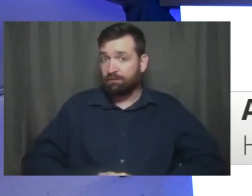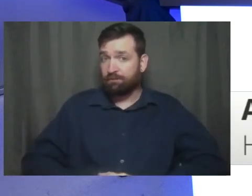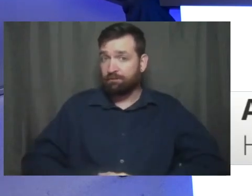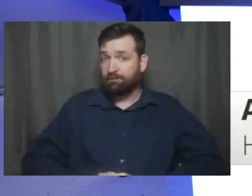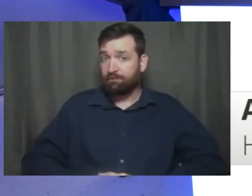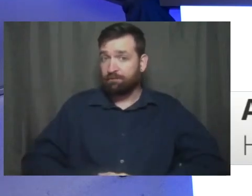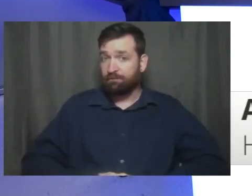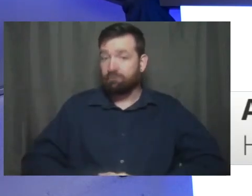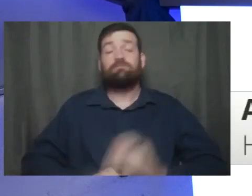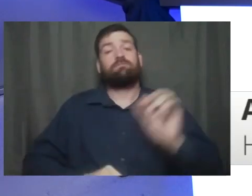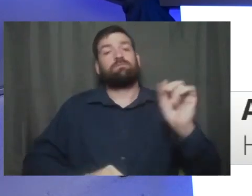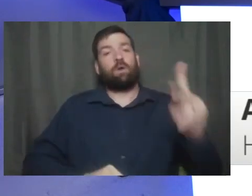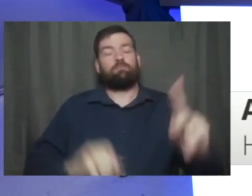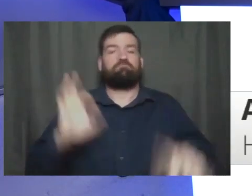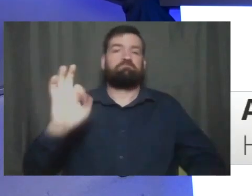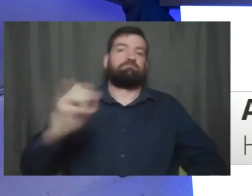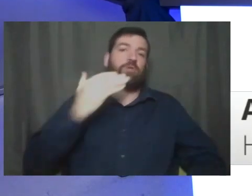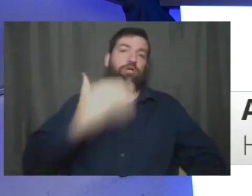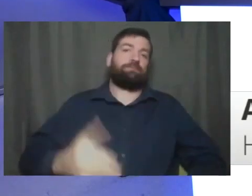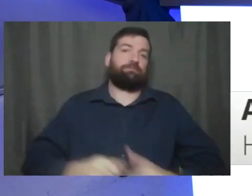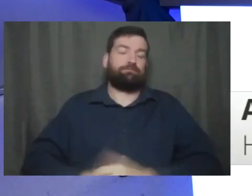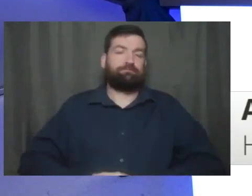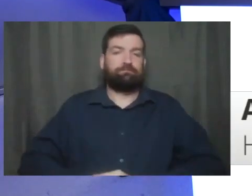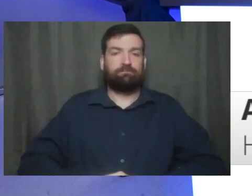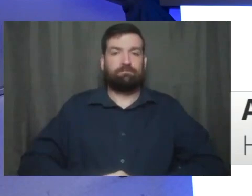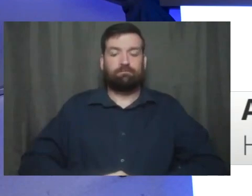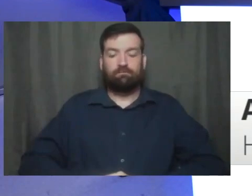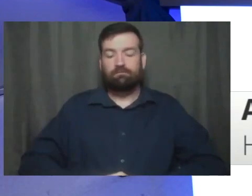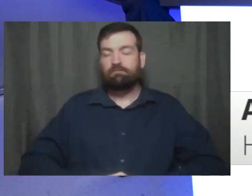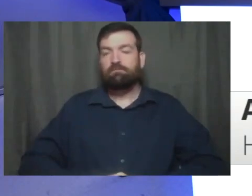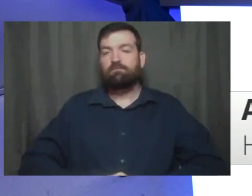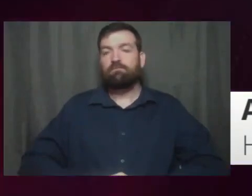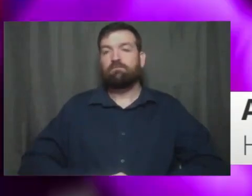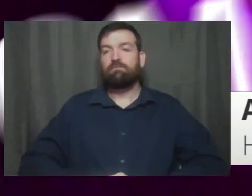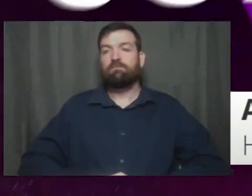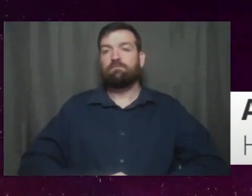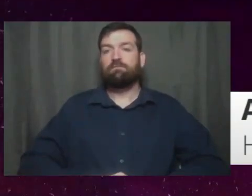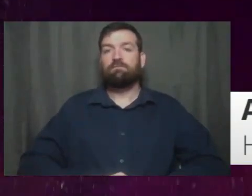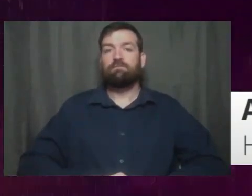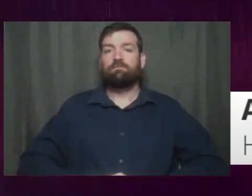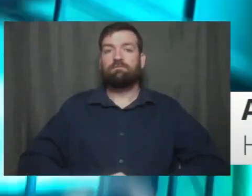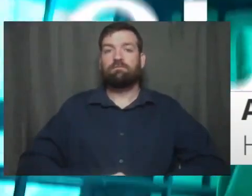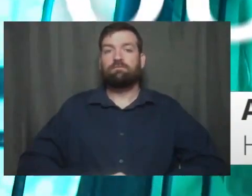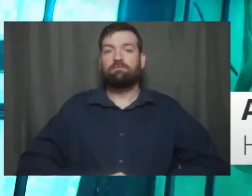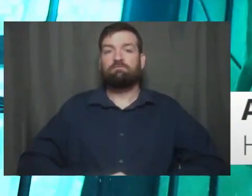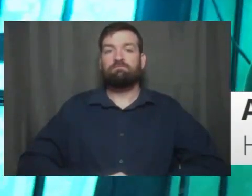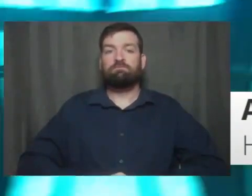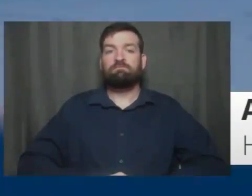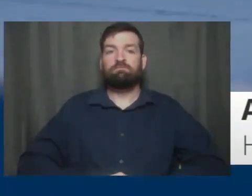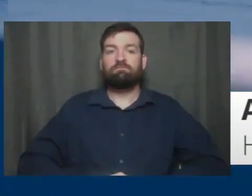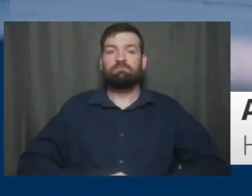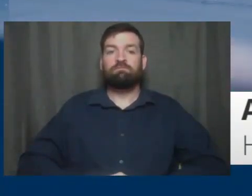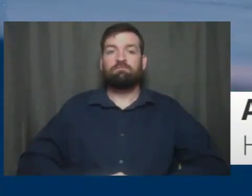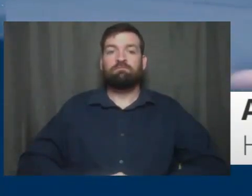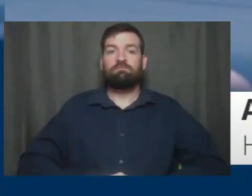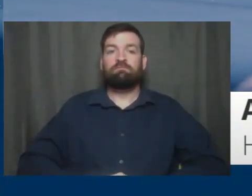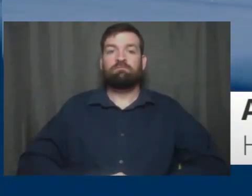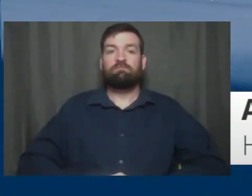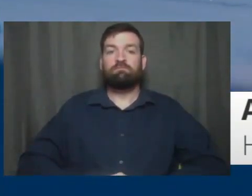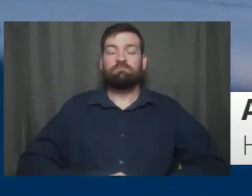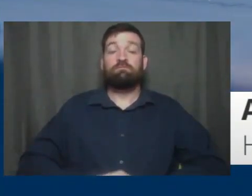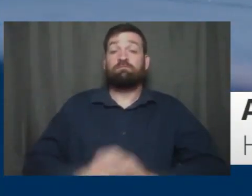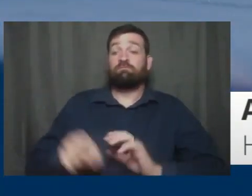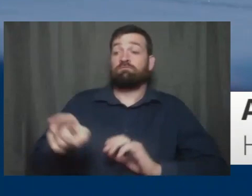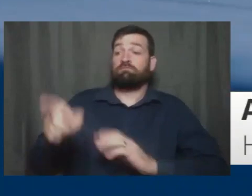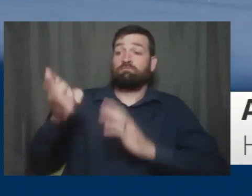Okay, we are good. We're going to kind of continue to get to some questions from the community as well. But this person says, I'm totally